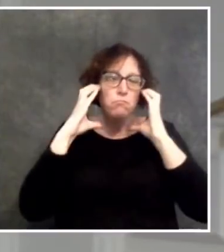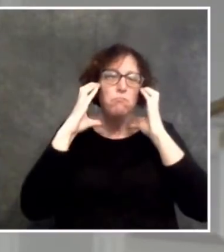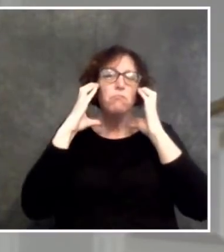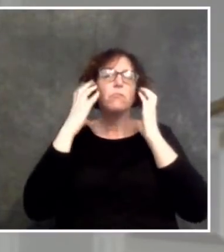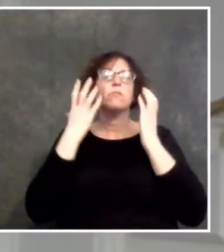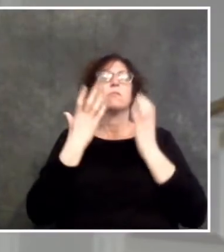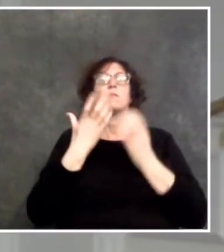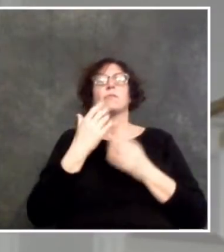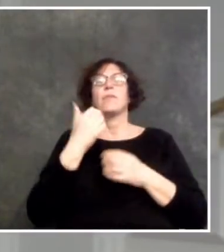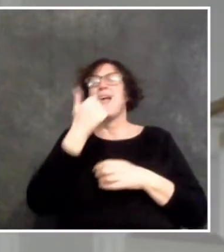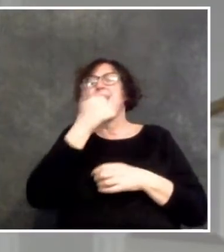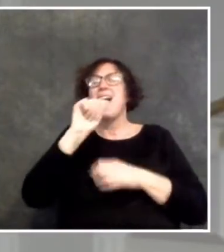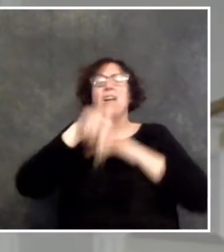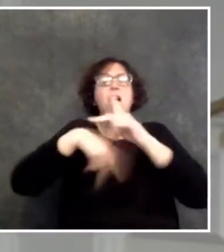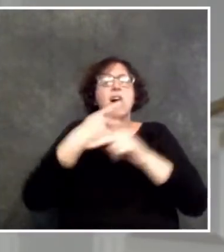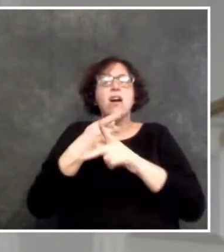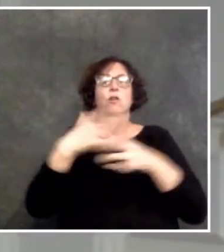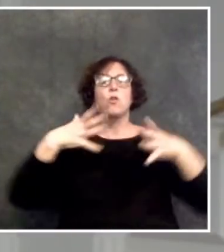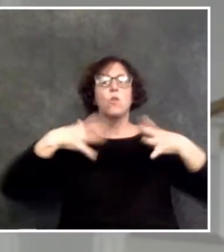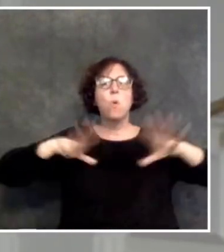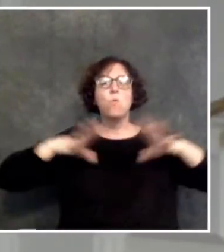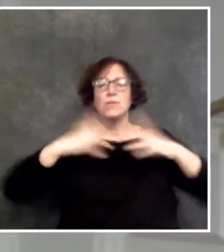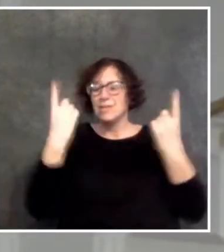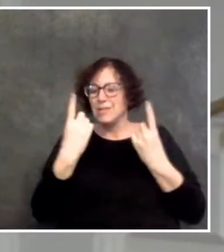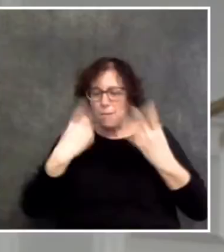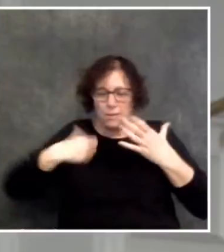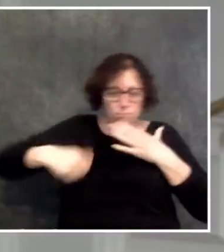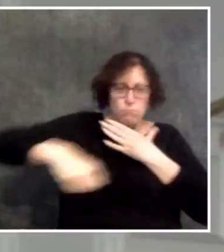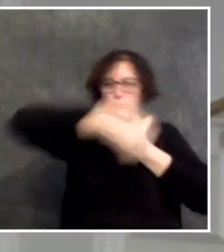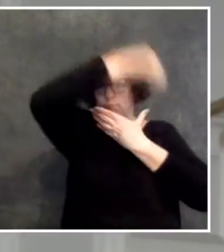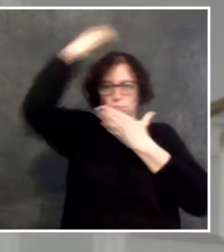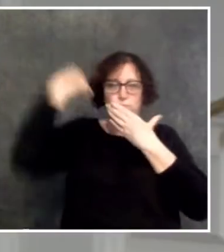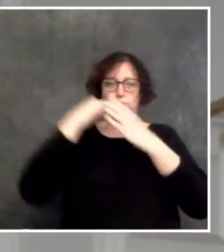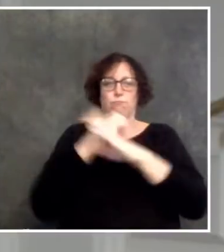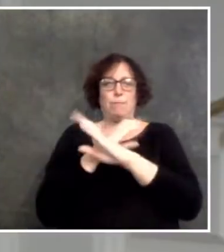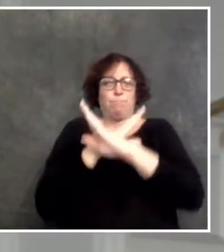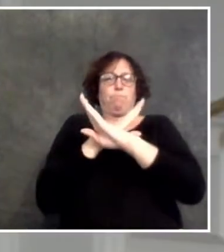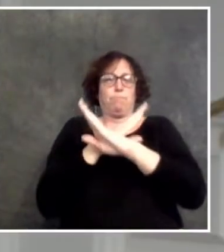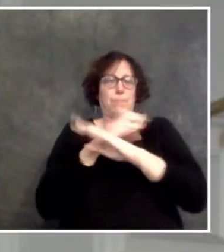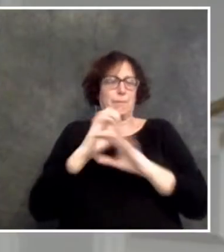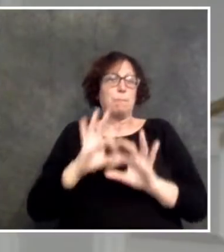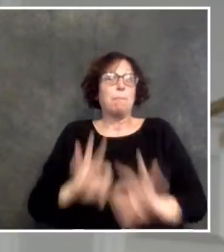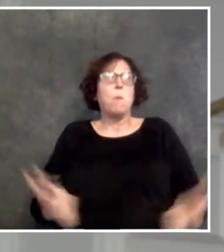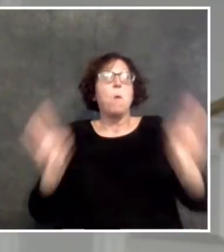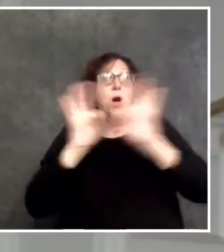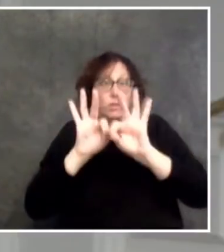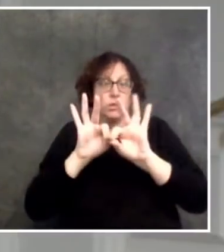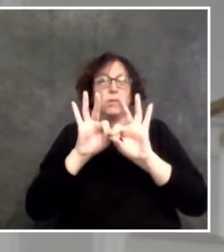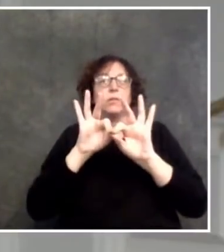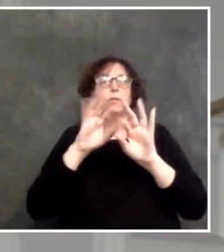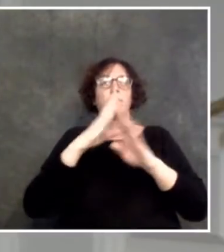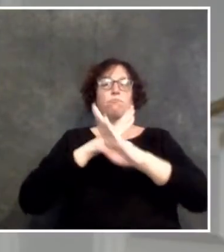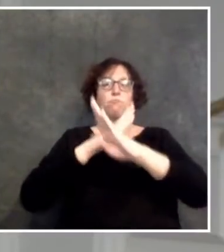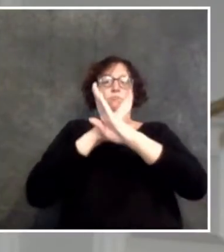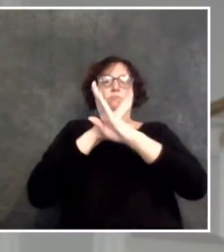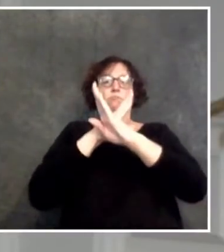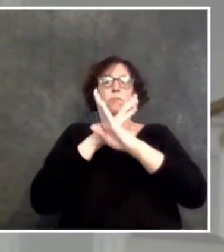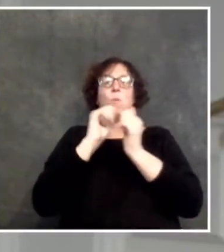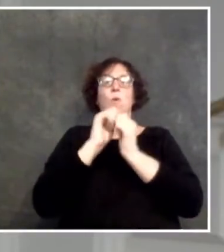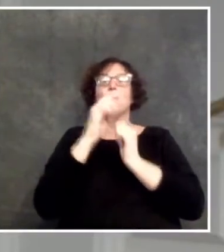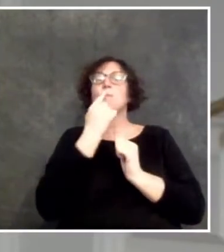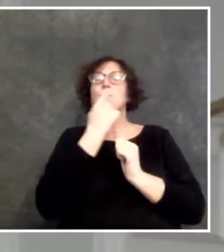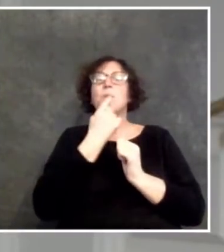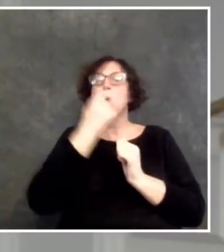What I recommend is that for these face coverings to be used for a day, and then you